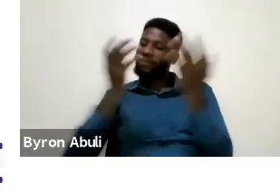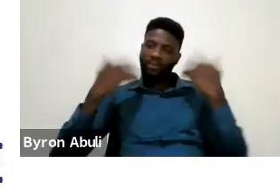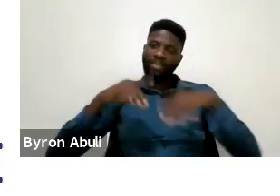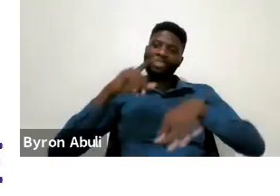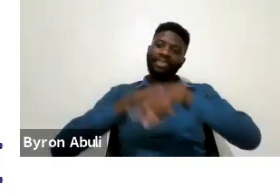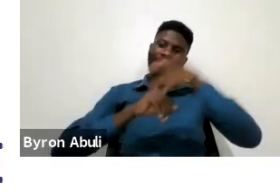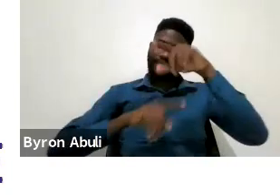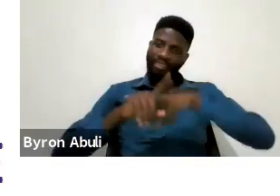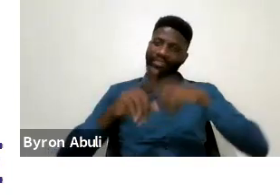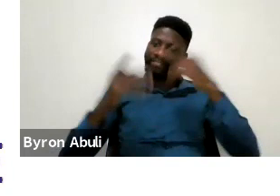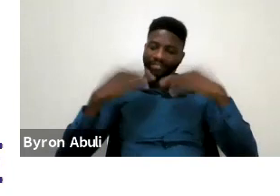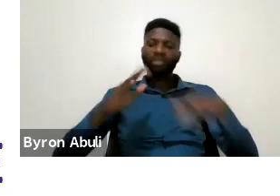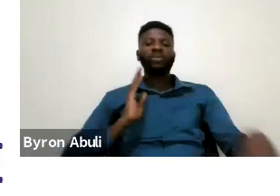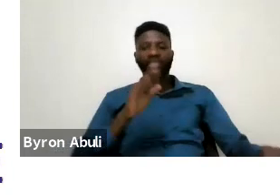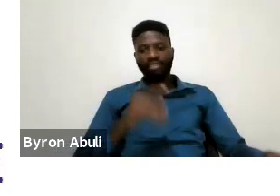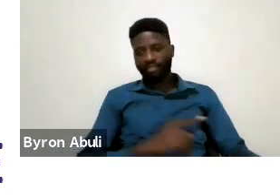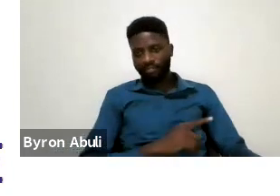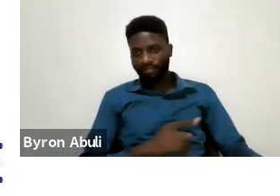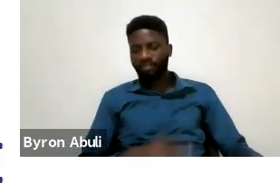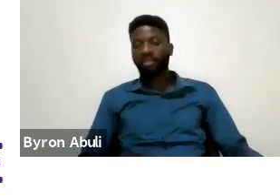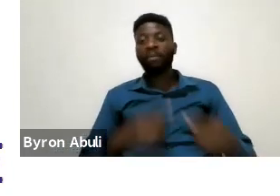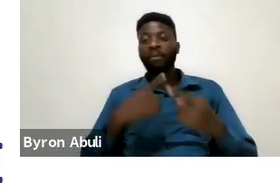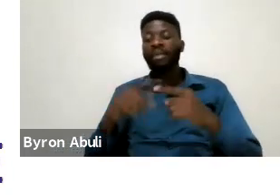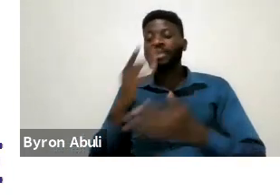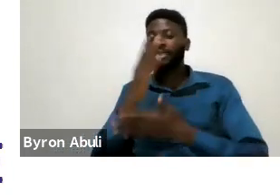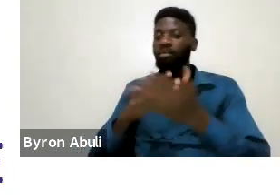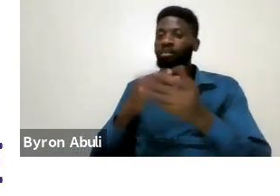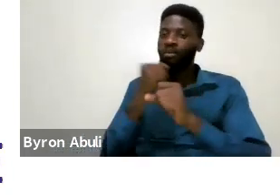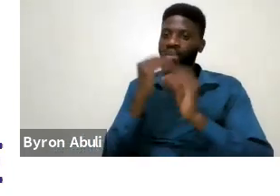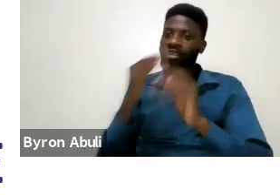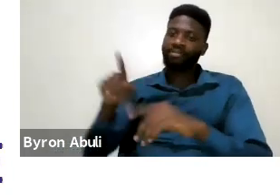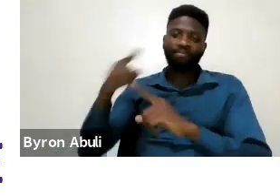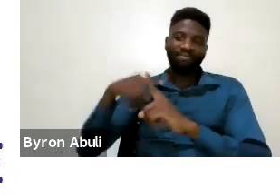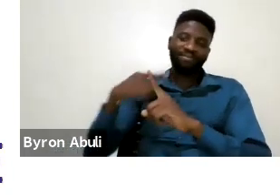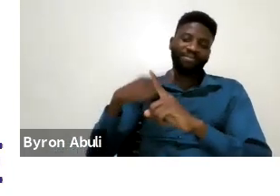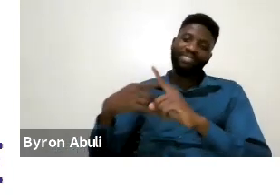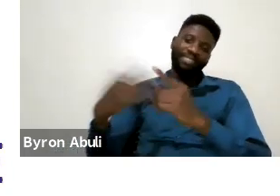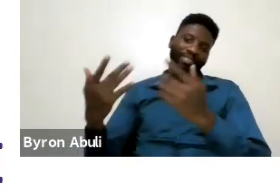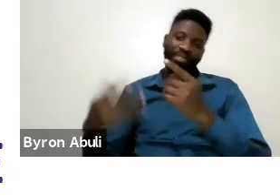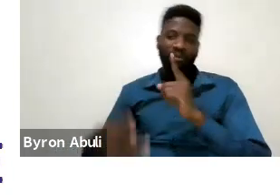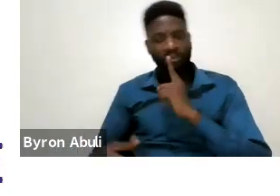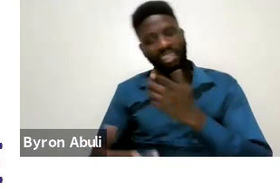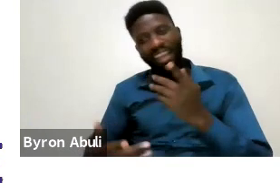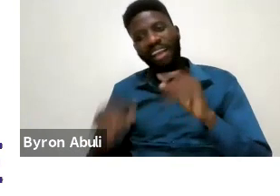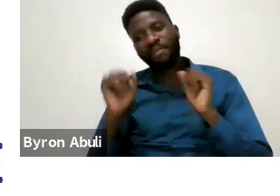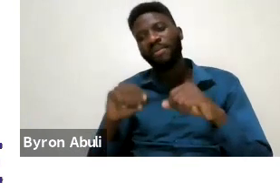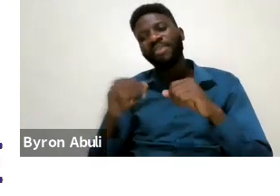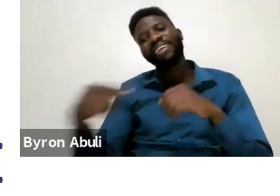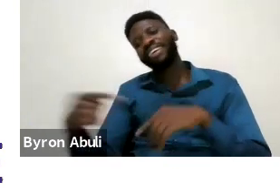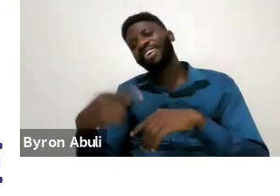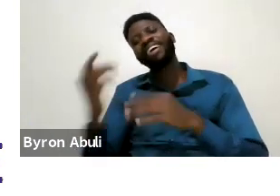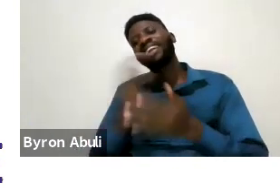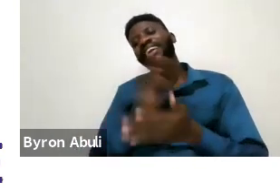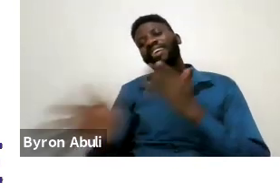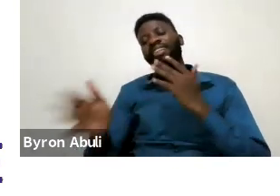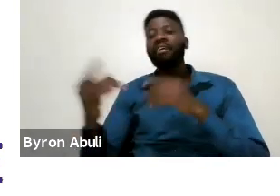but you see, there are also these employees who are, they're positive. They're like, possibly that there's just nothing, possibly these people have